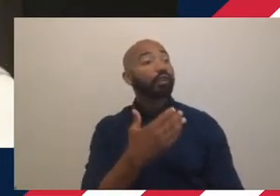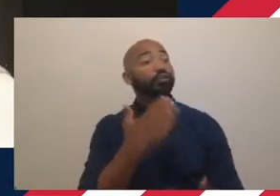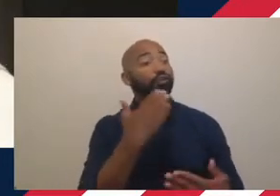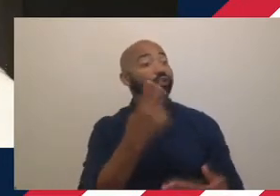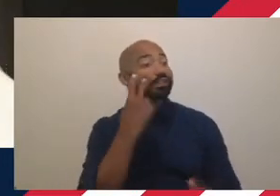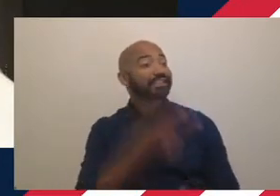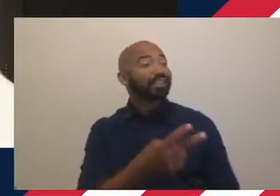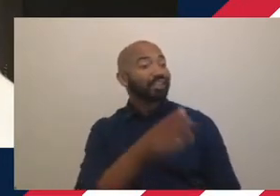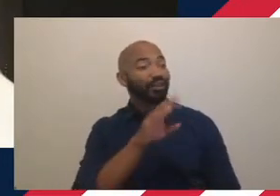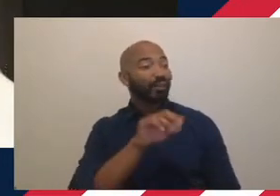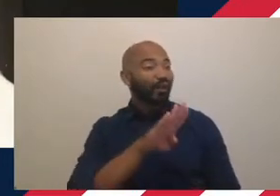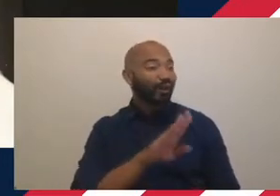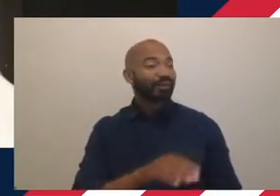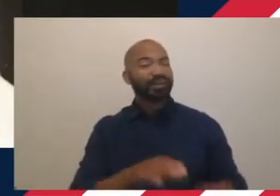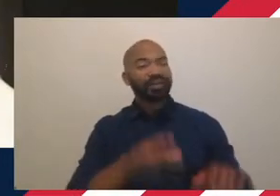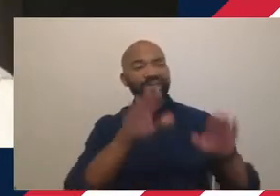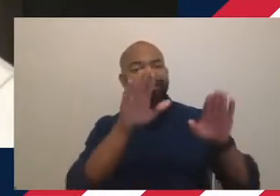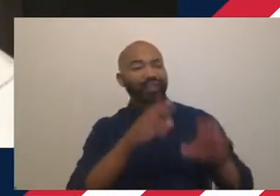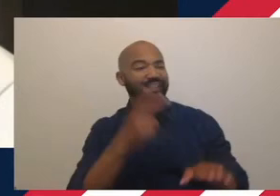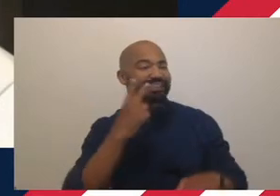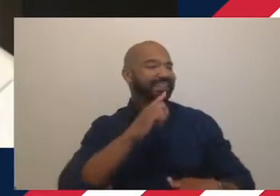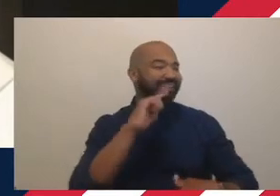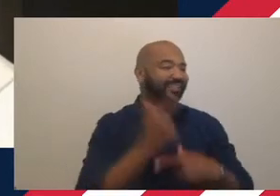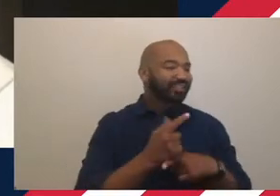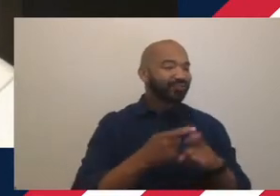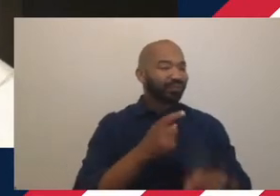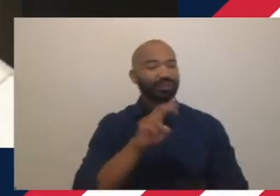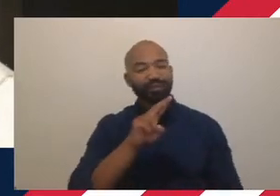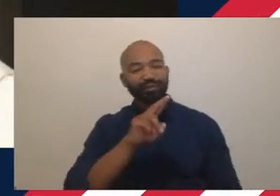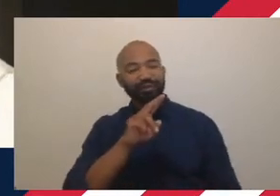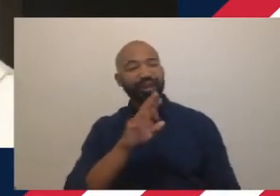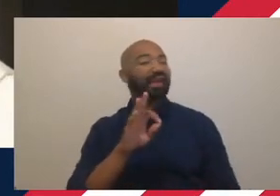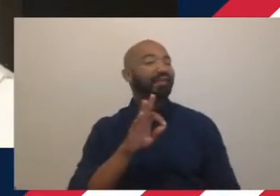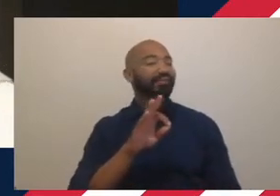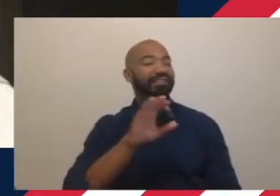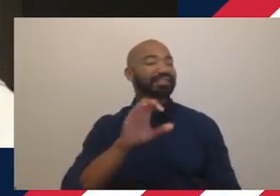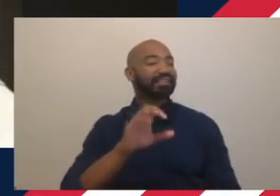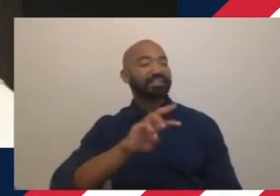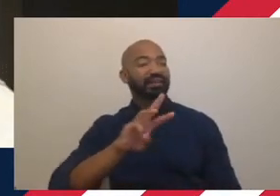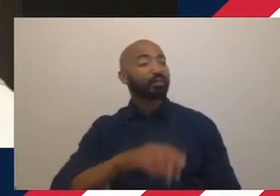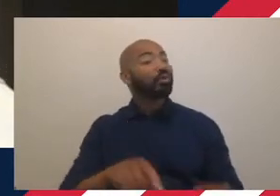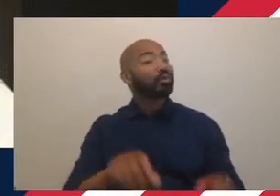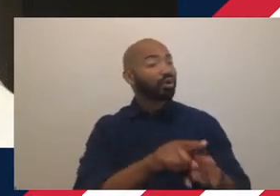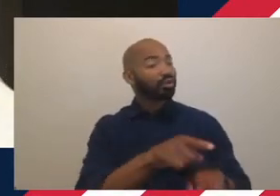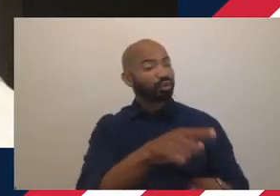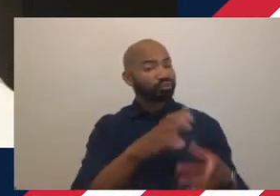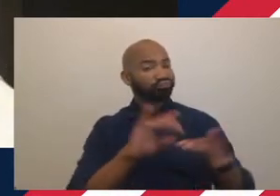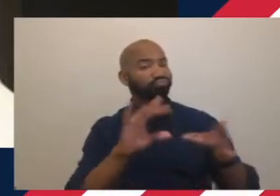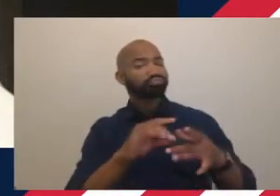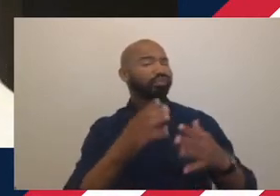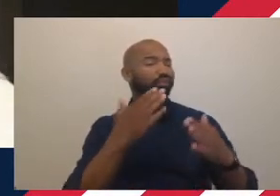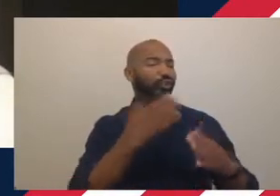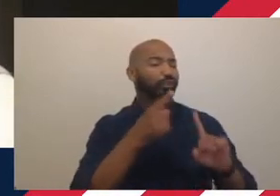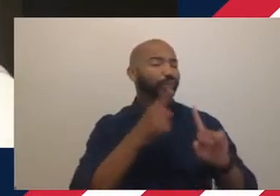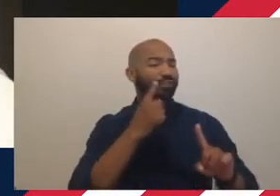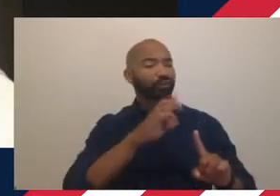from the UFCW today. And I think you made a lot of important points in your testimony.